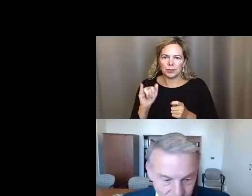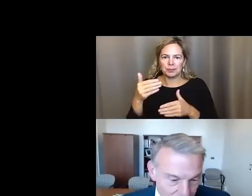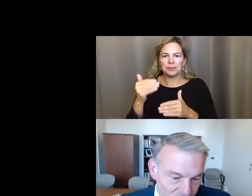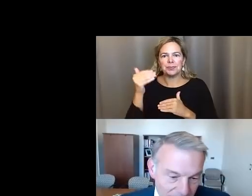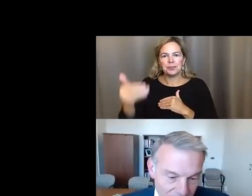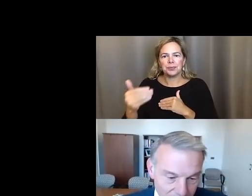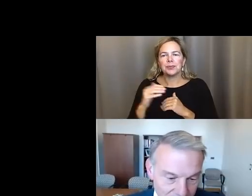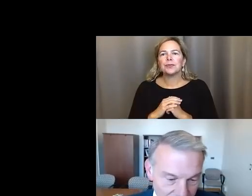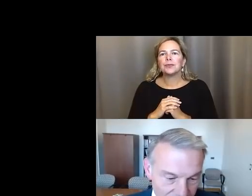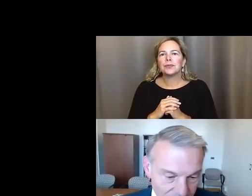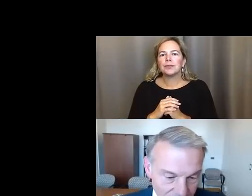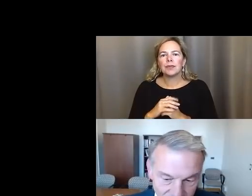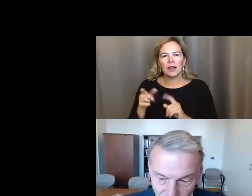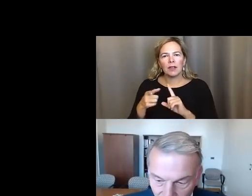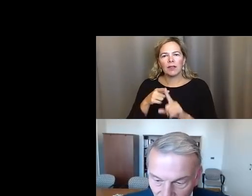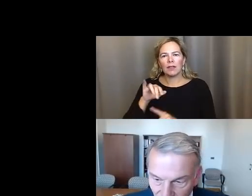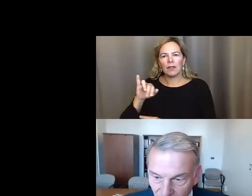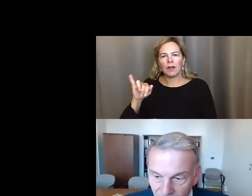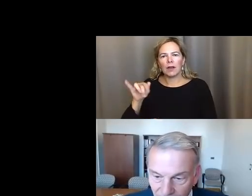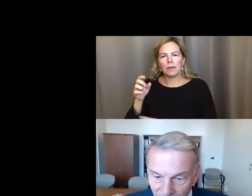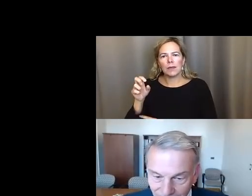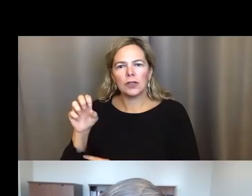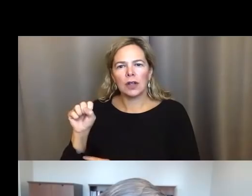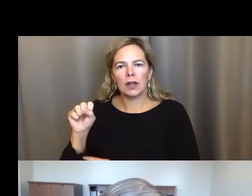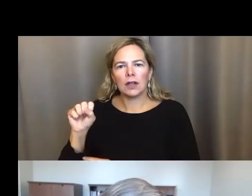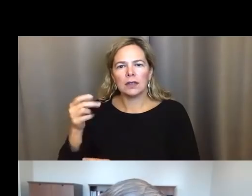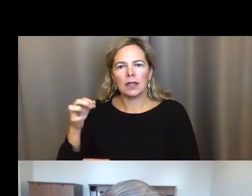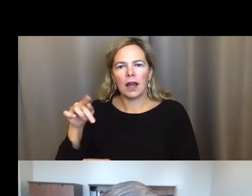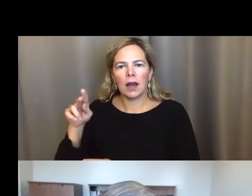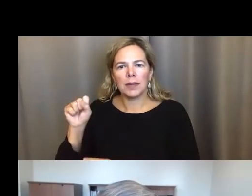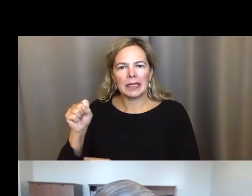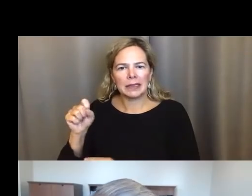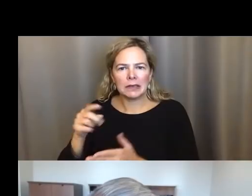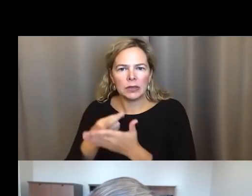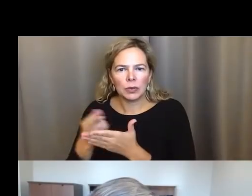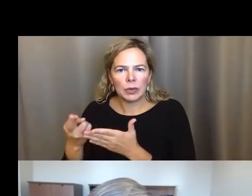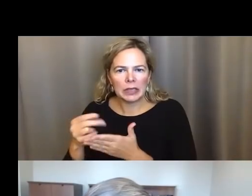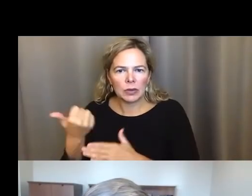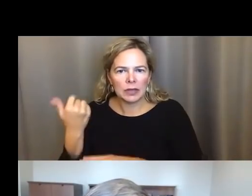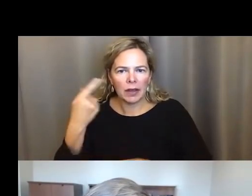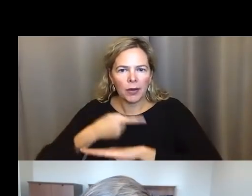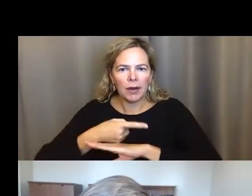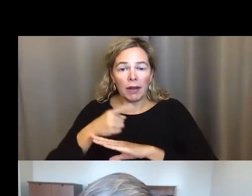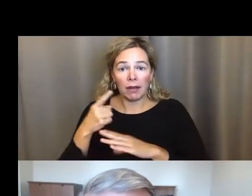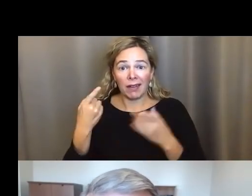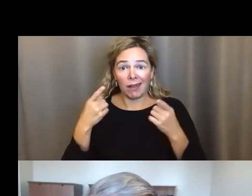This is from Johns Hopkins resource just the other day. And, the question is, have we flattened the curve?